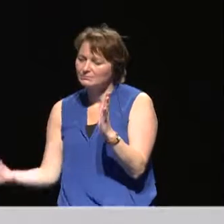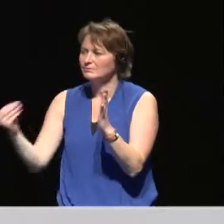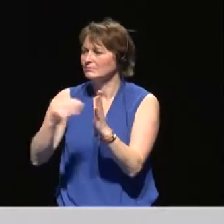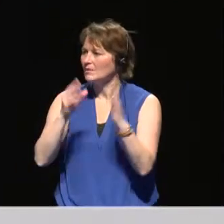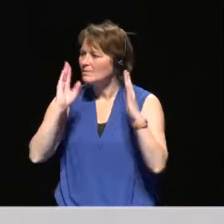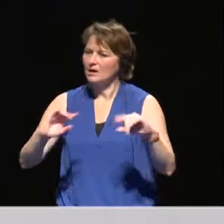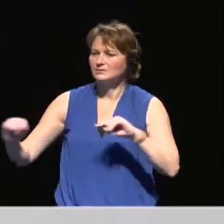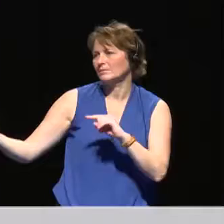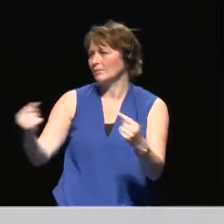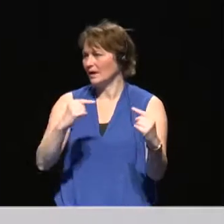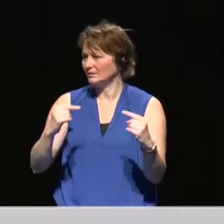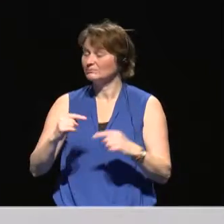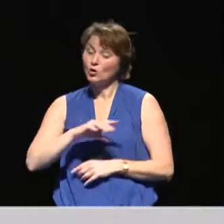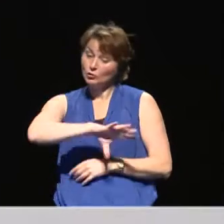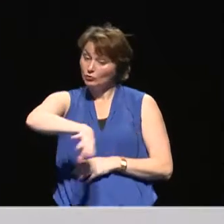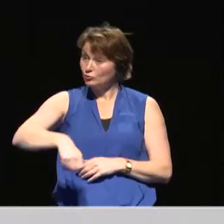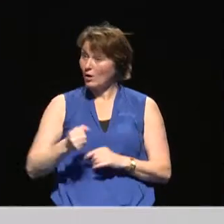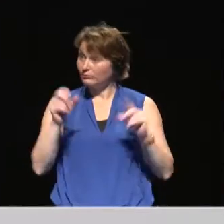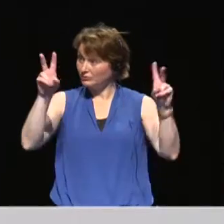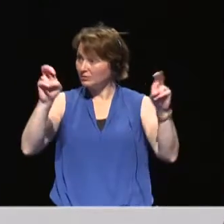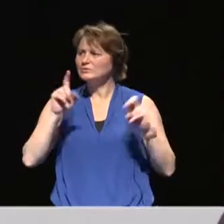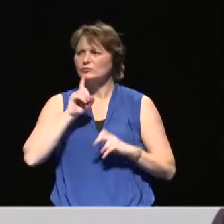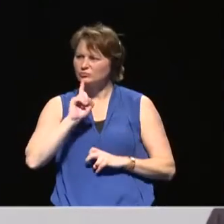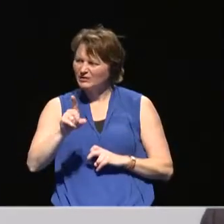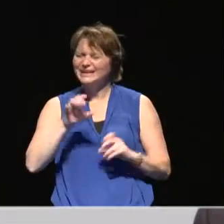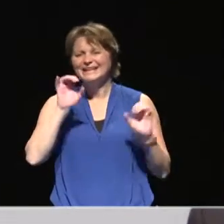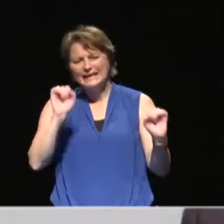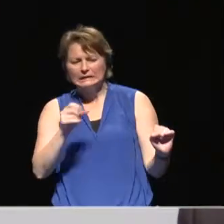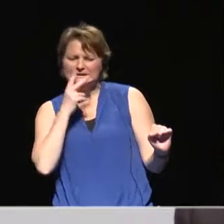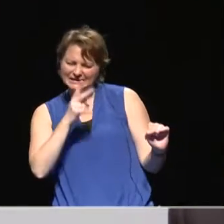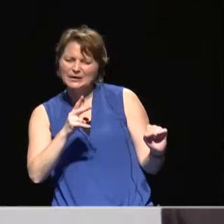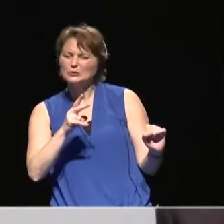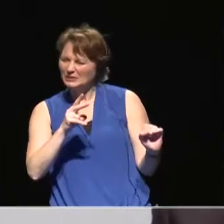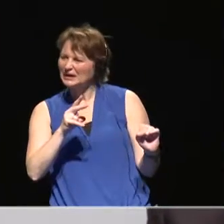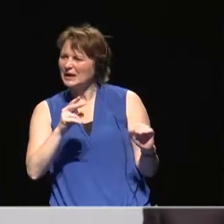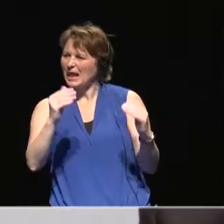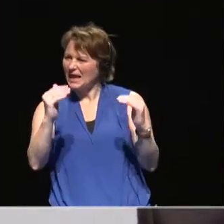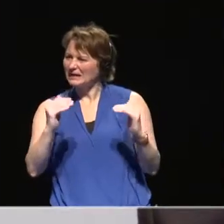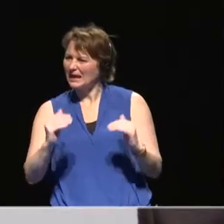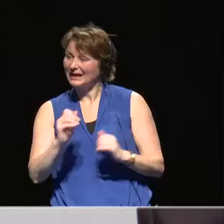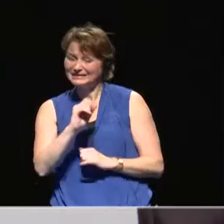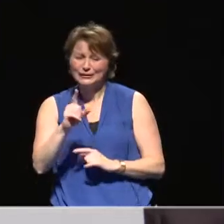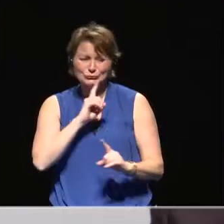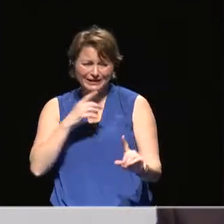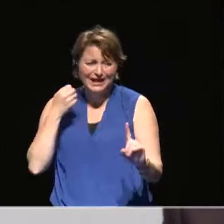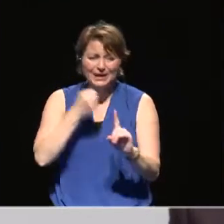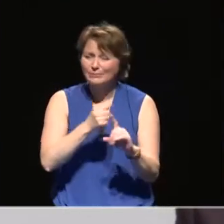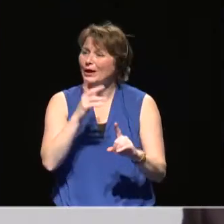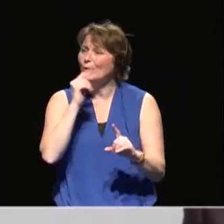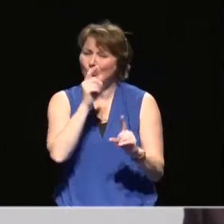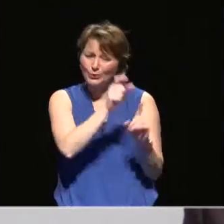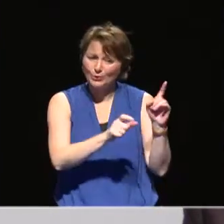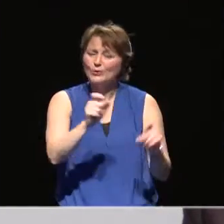regard, corruption can certainly be defined as a regressive tax, which affects the poorest and the most vulnerable parts